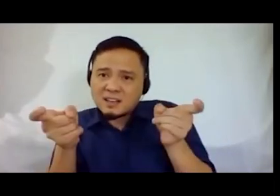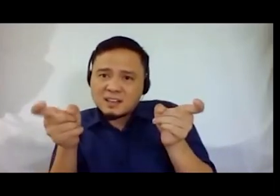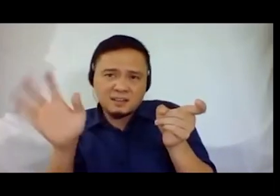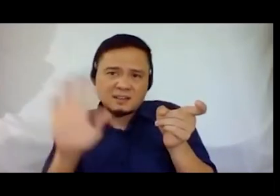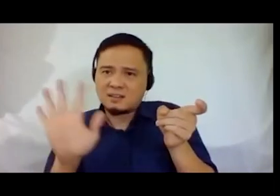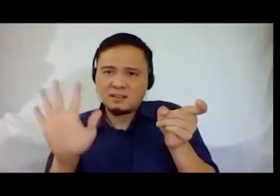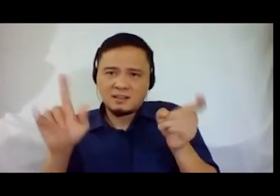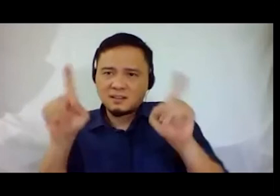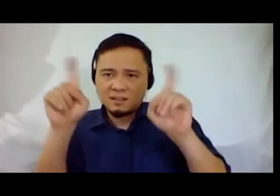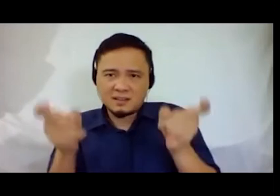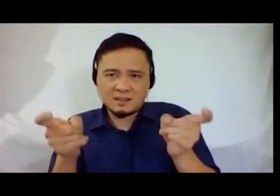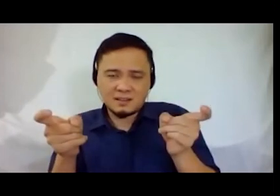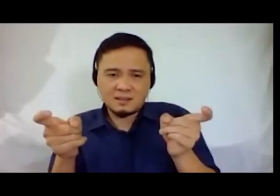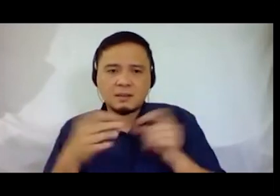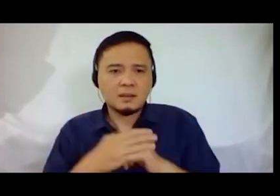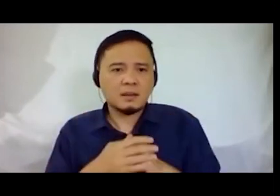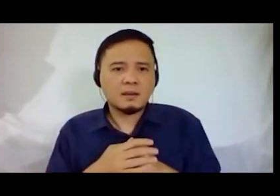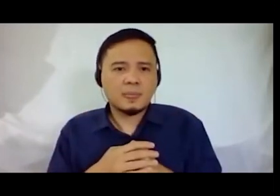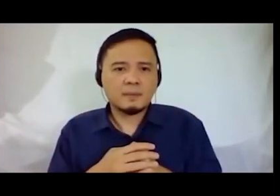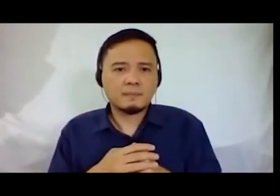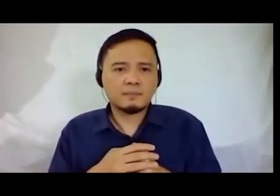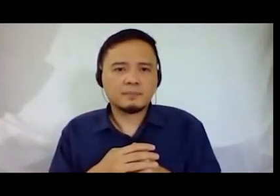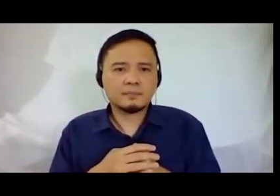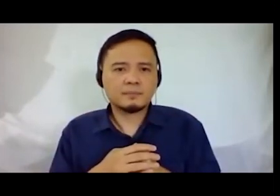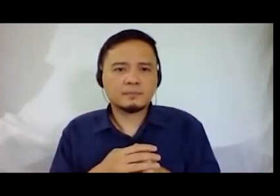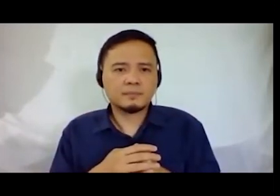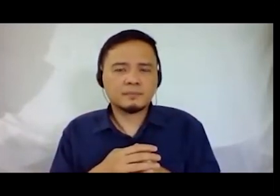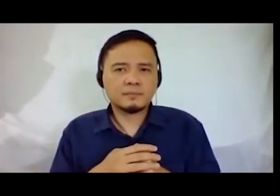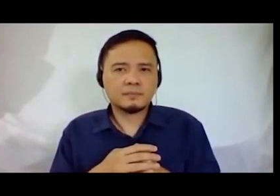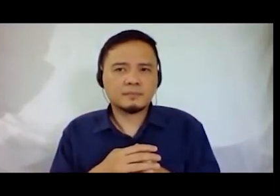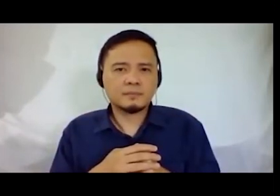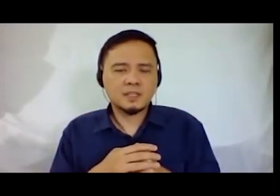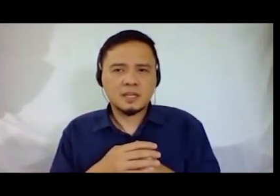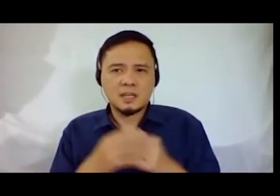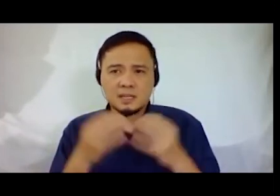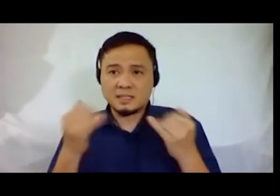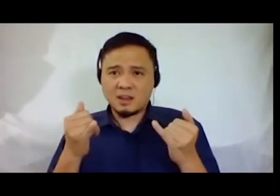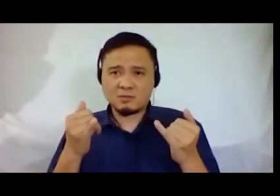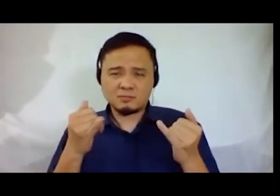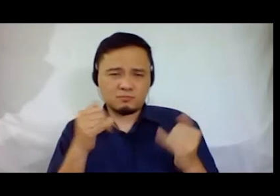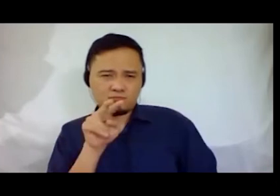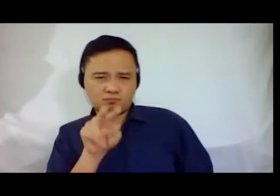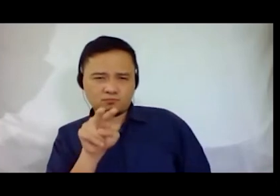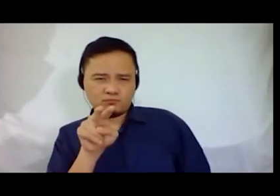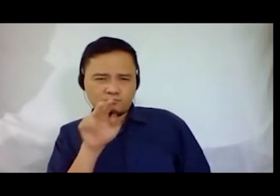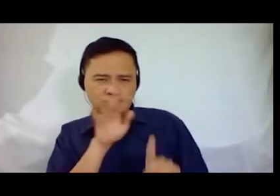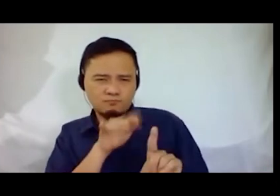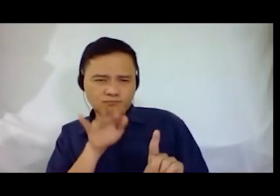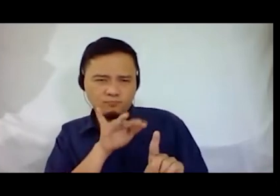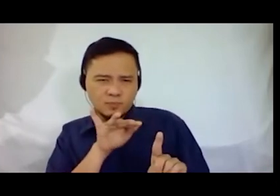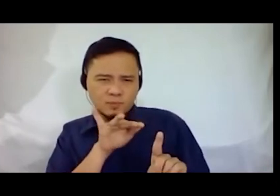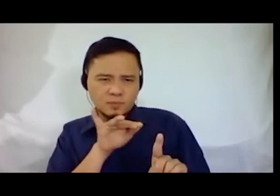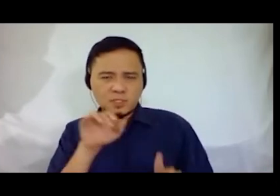um, I think it's better now that I look at it to say